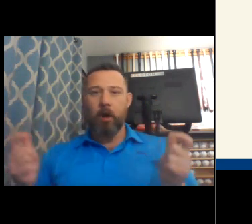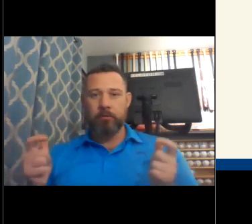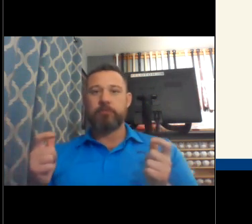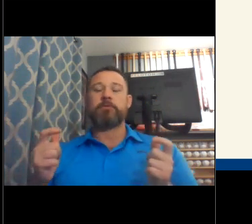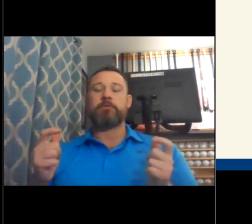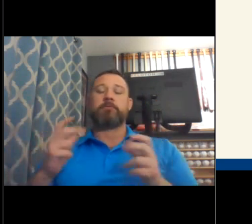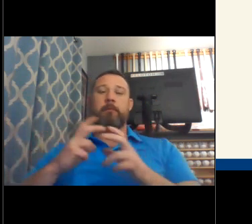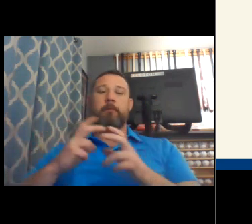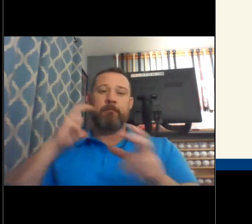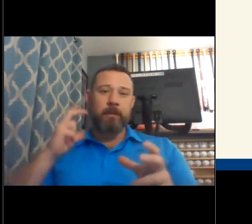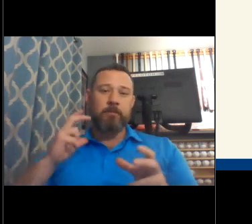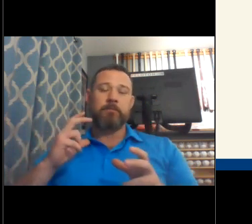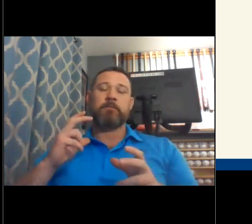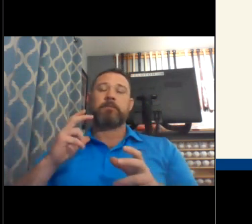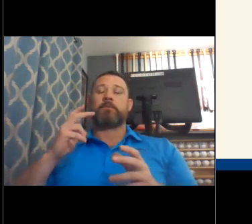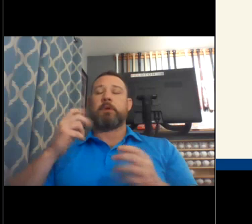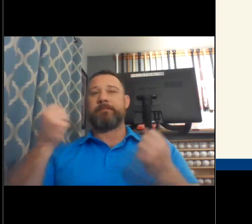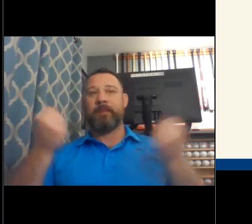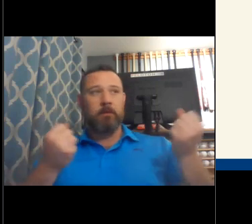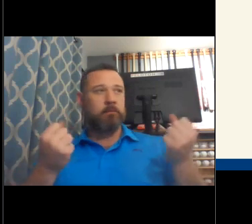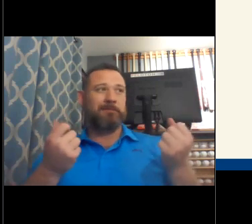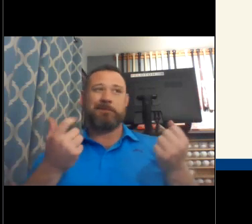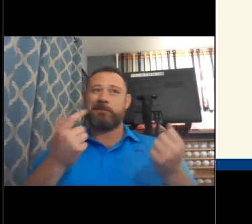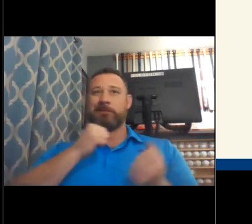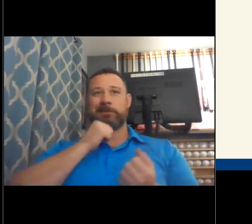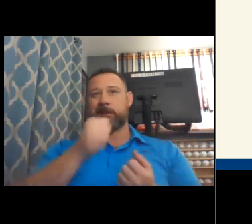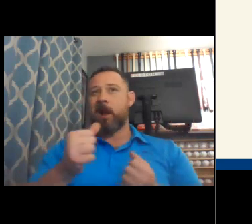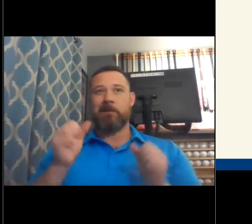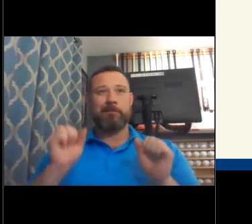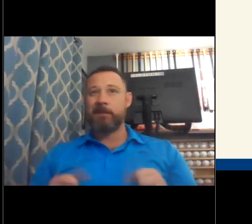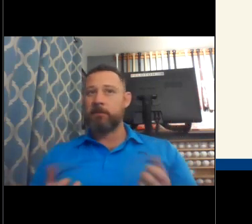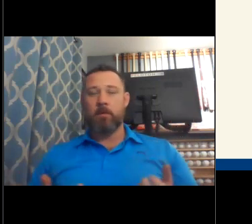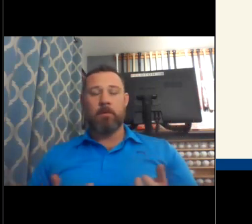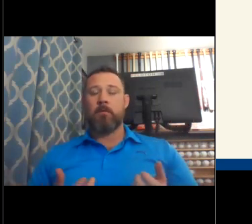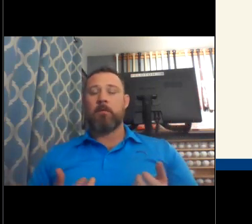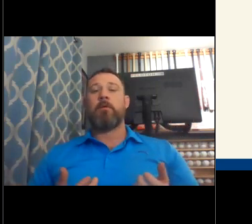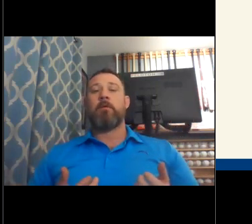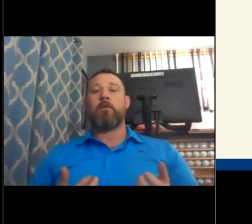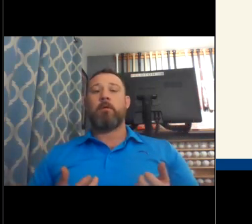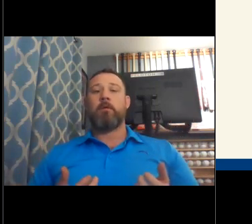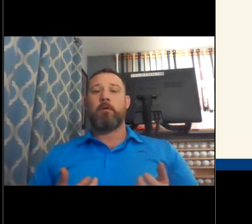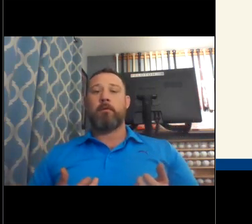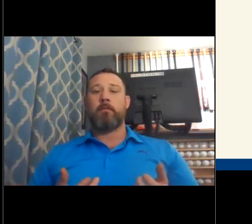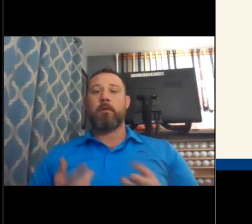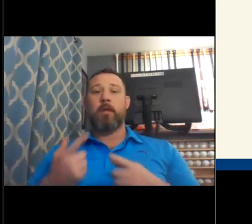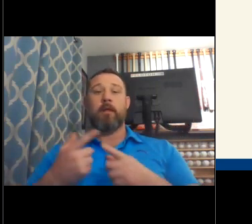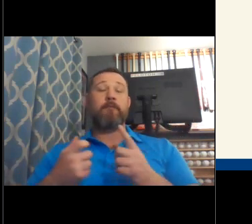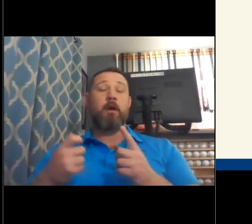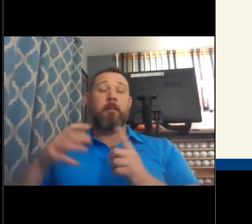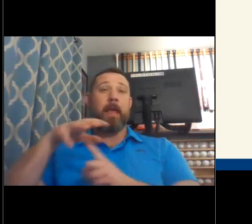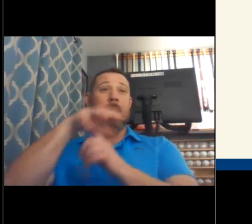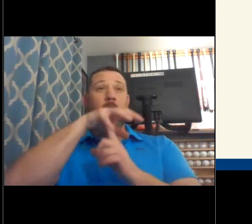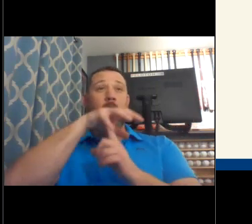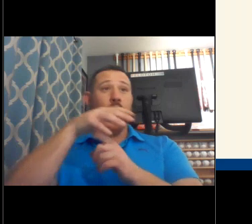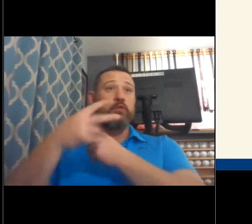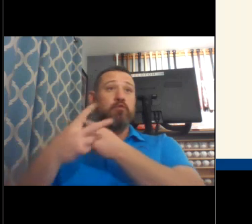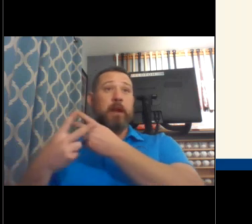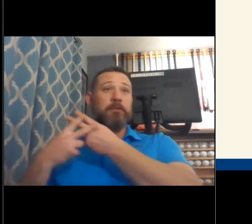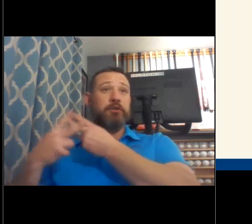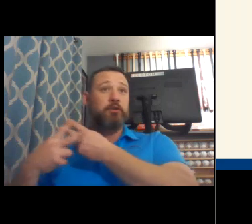vehicles to that, and it's frankly just not feasible. When we look at it from from air rescue aspect,